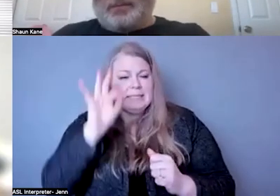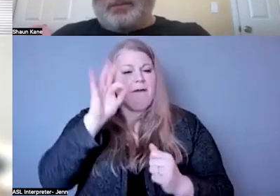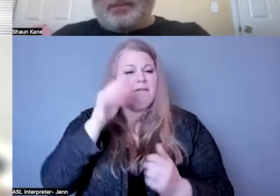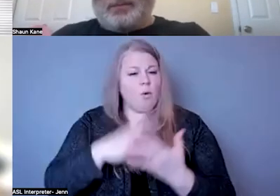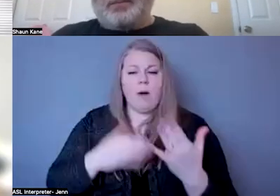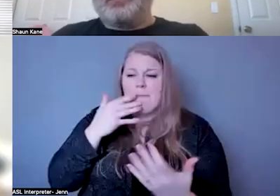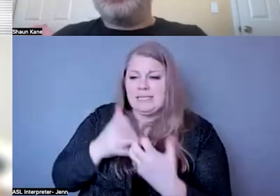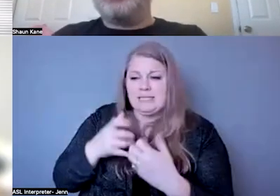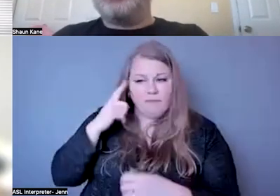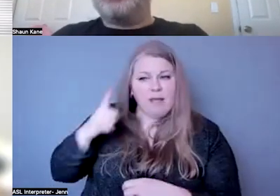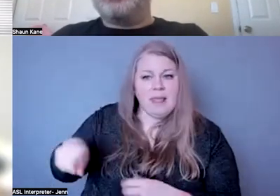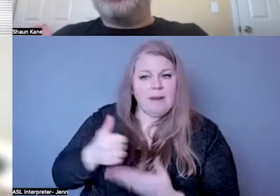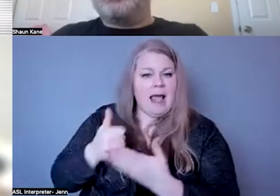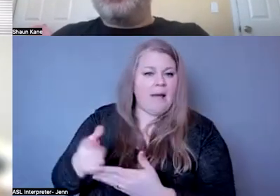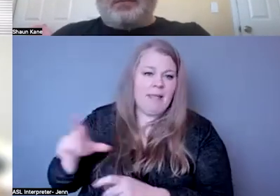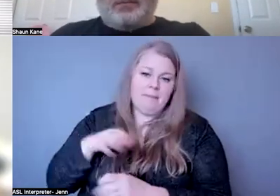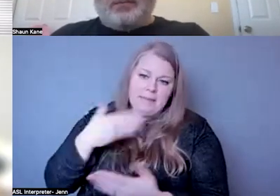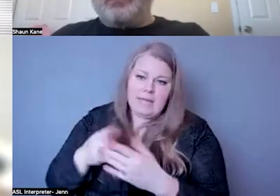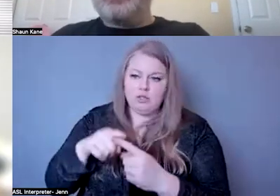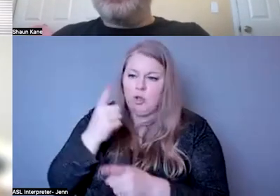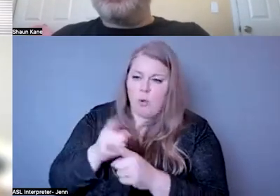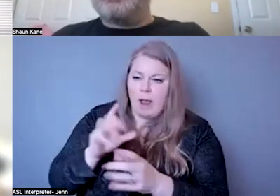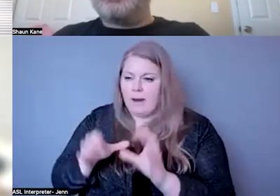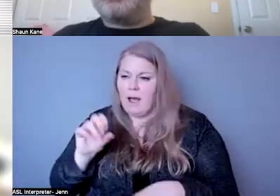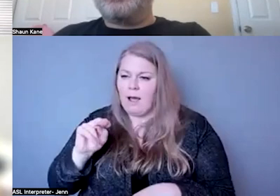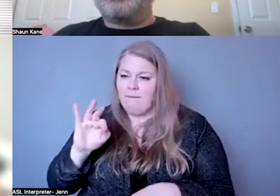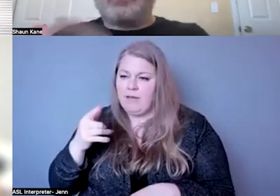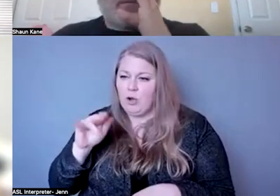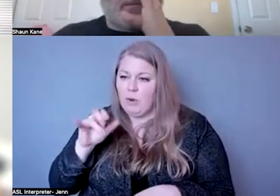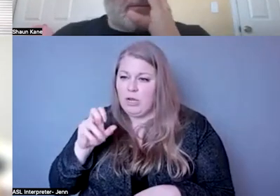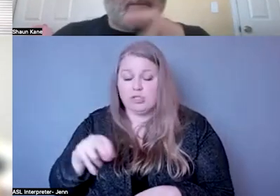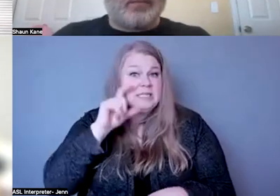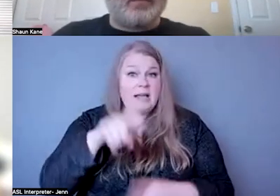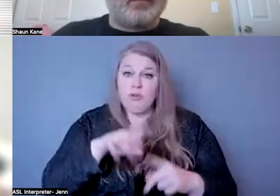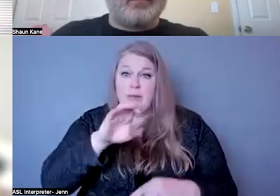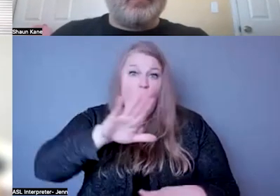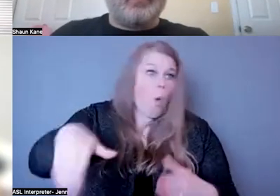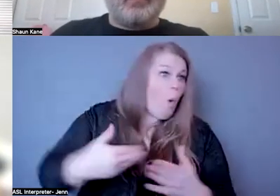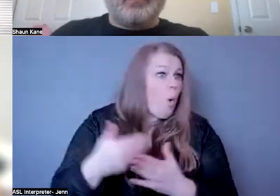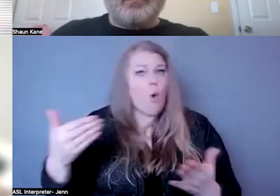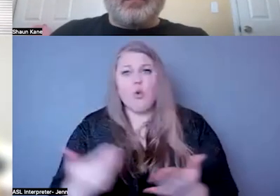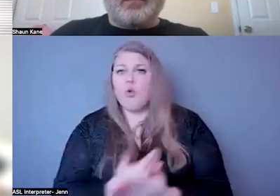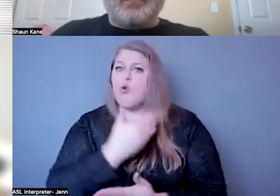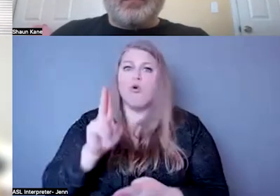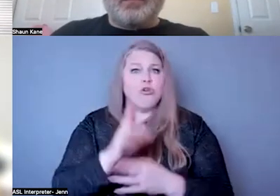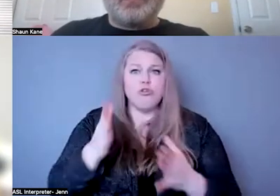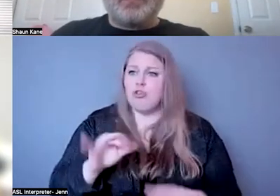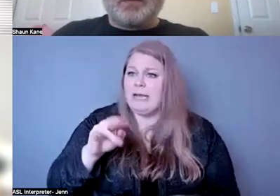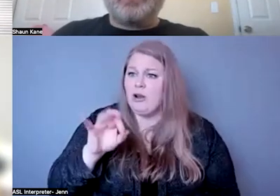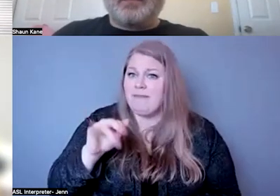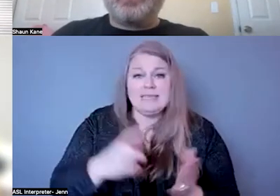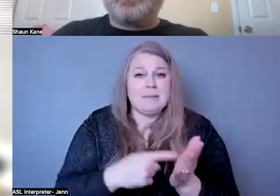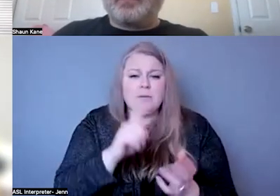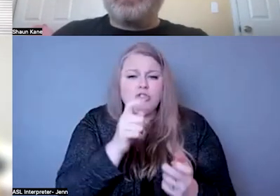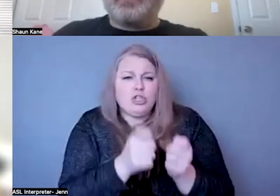so that we can help them get to configurations. It doesn't always need to be a whole new user interface. Sometimes it's a tweak on a